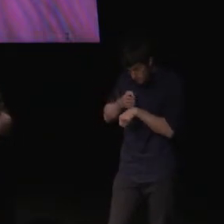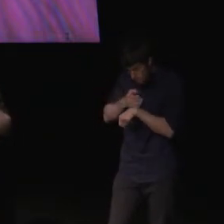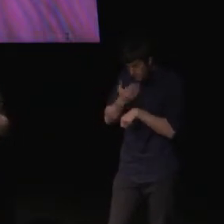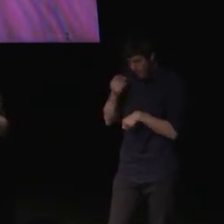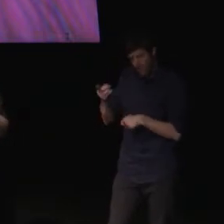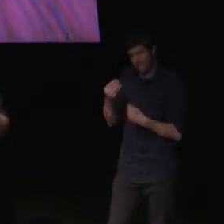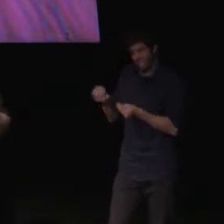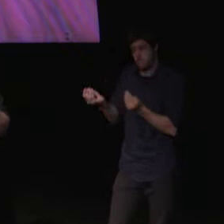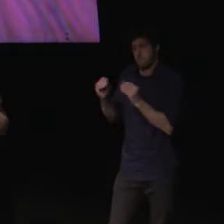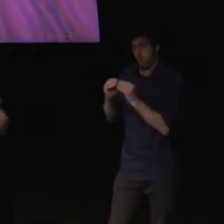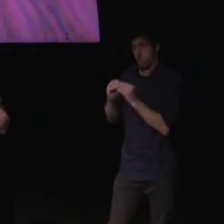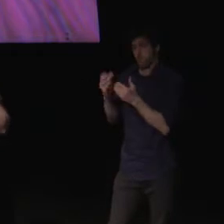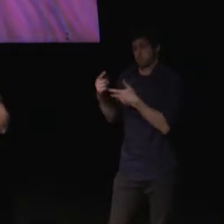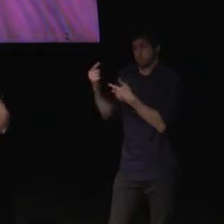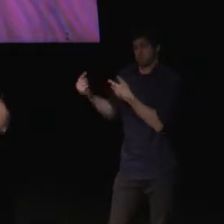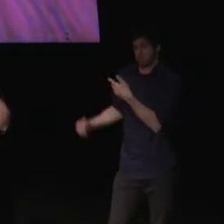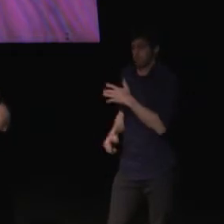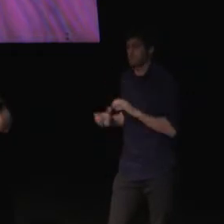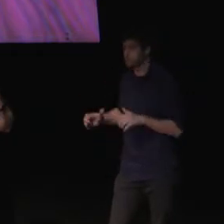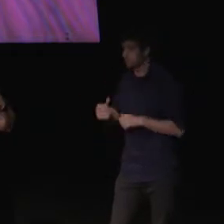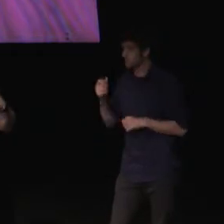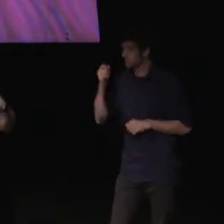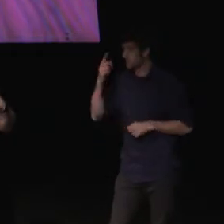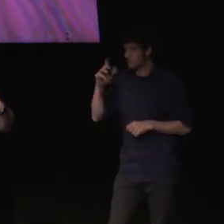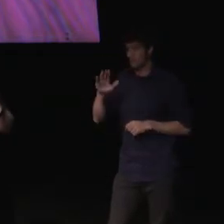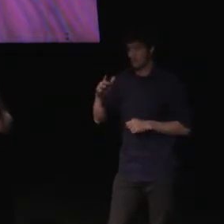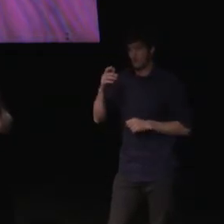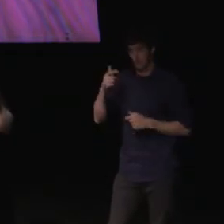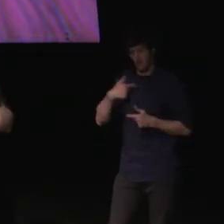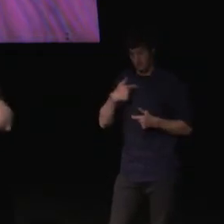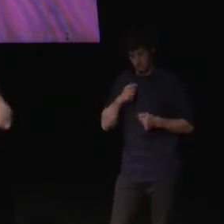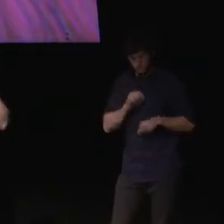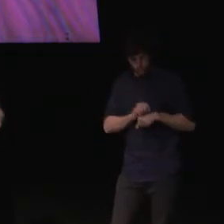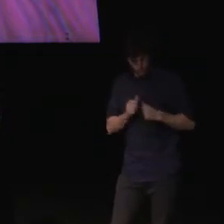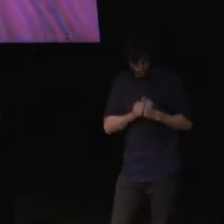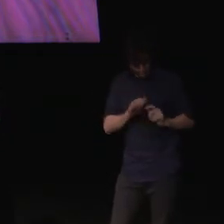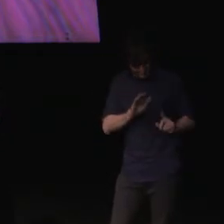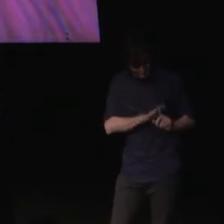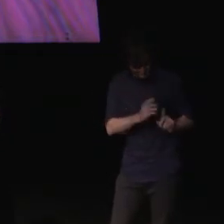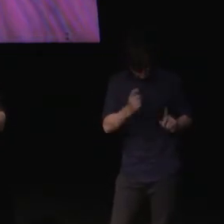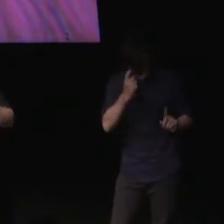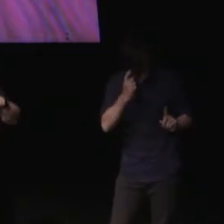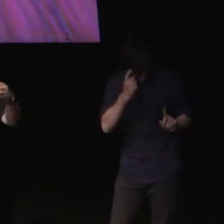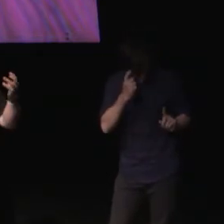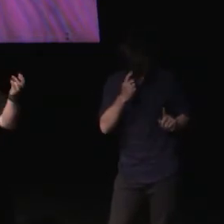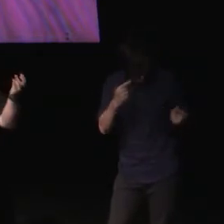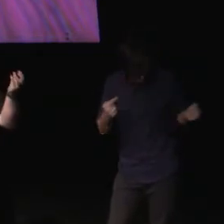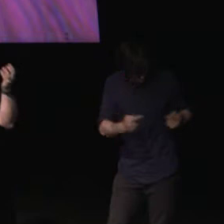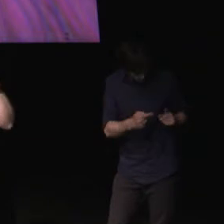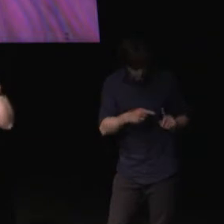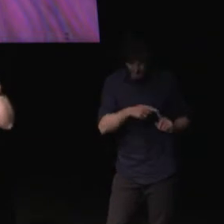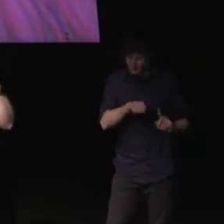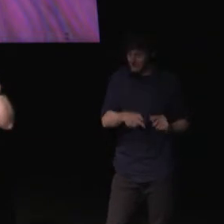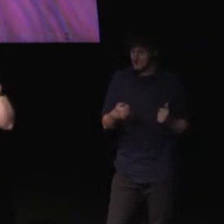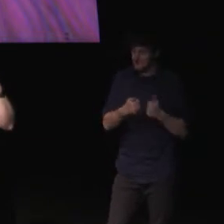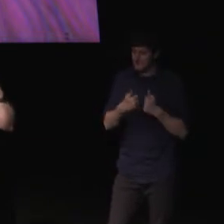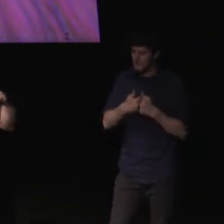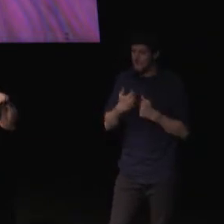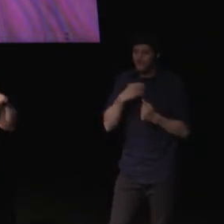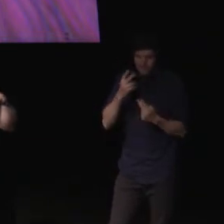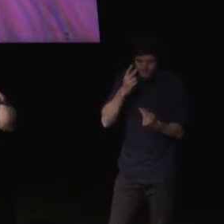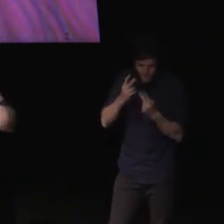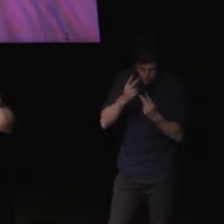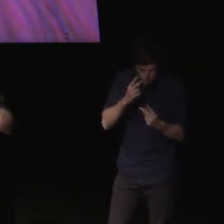So the neat thing here too is as you're working with a brain injury, you're looking at, this is a visually stimulating game. You've got audible